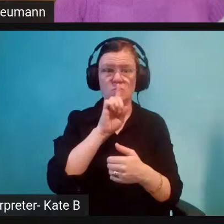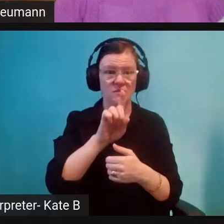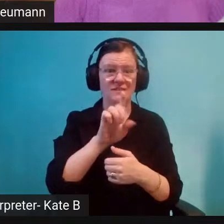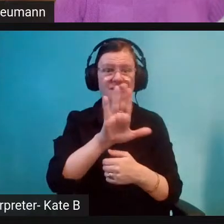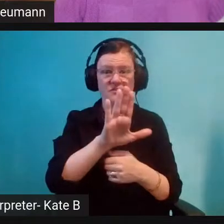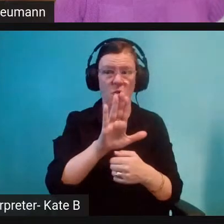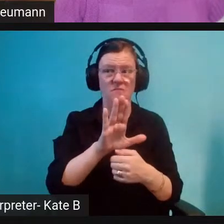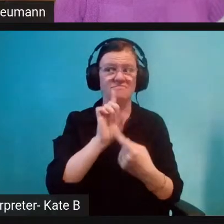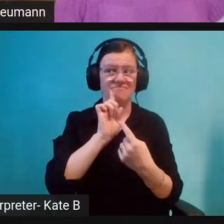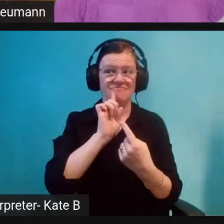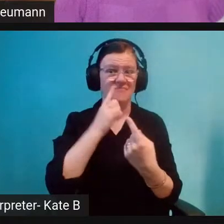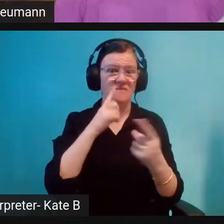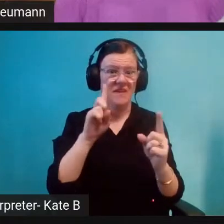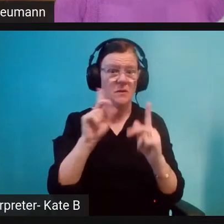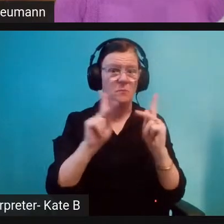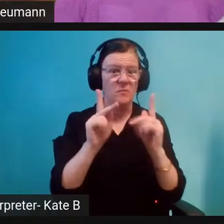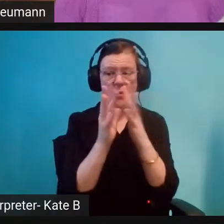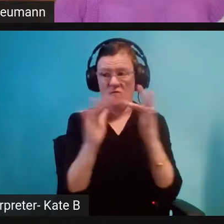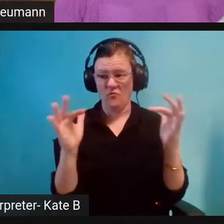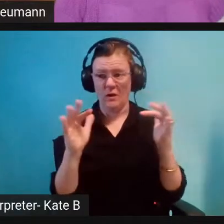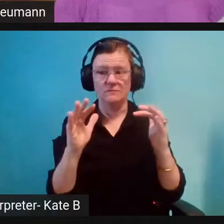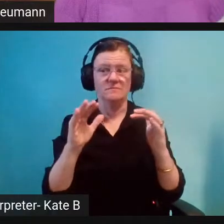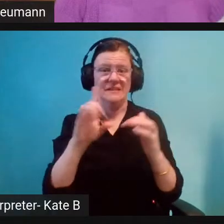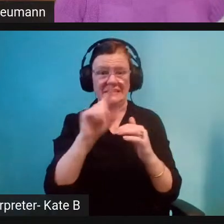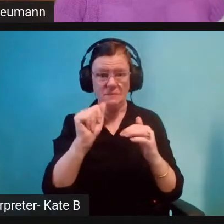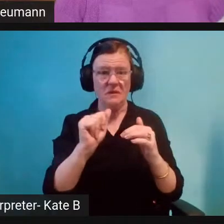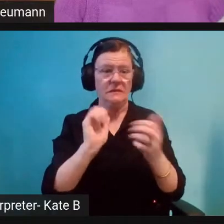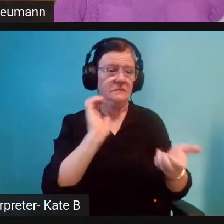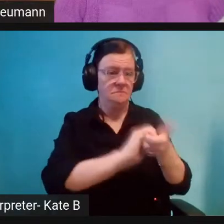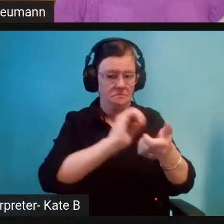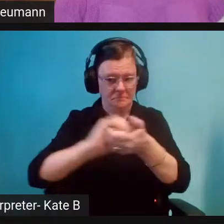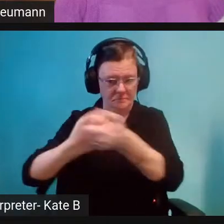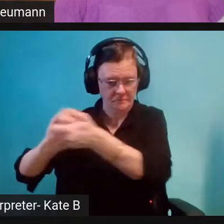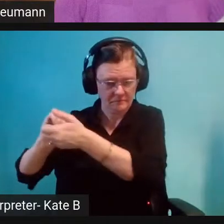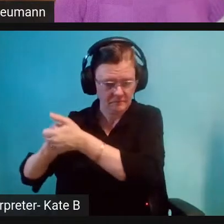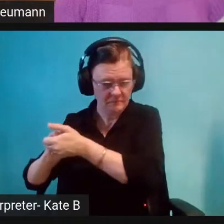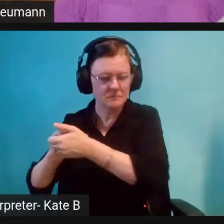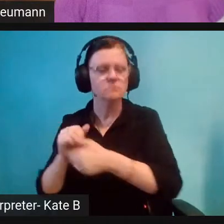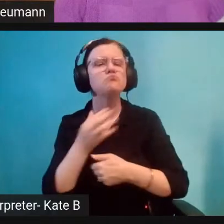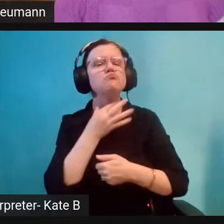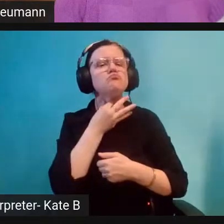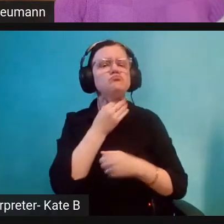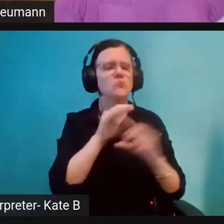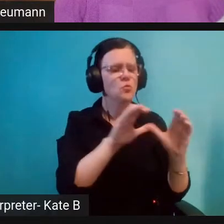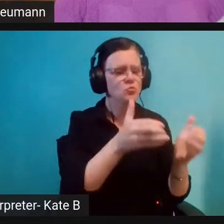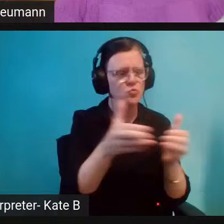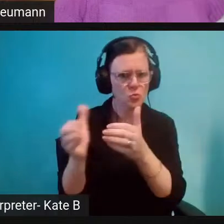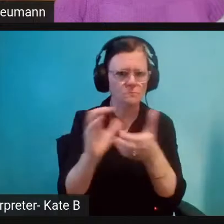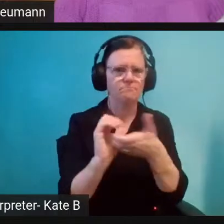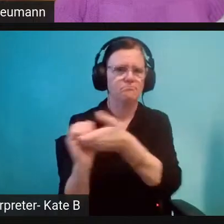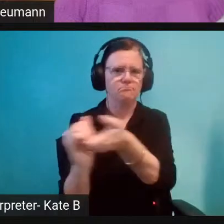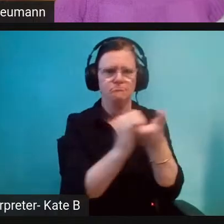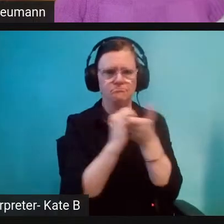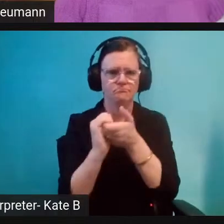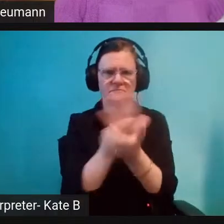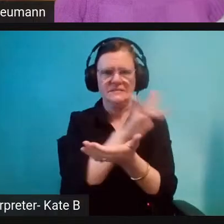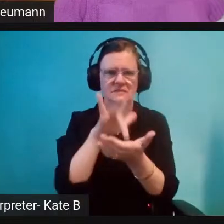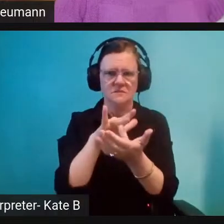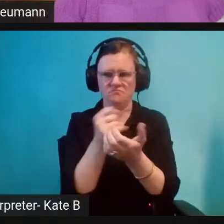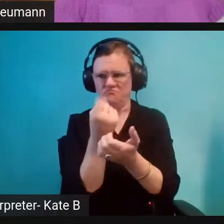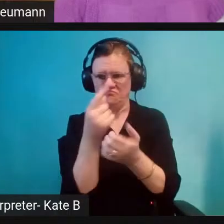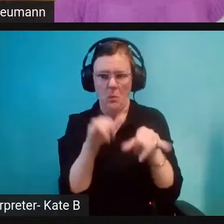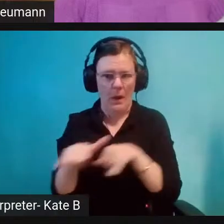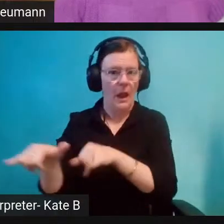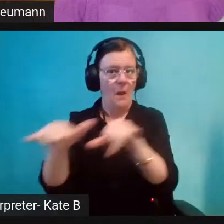building alliances among people with a range of conditions. Within those coalitions, there's a central understanding of